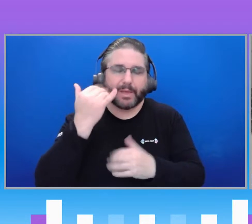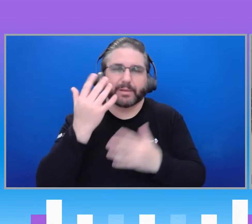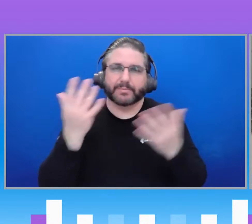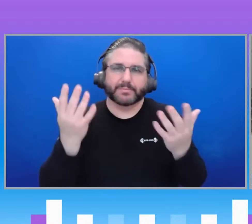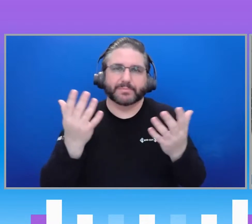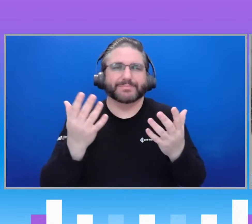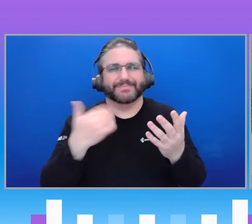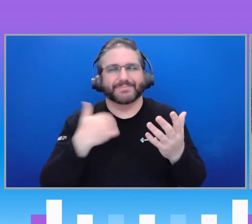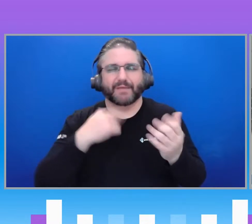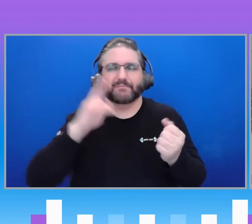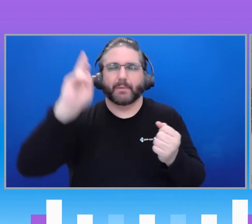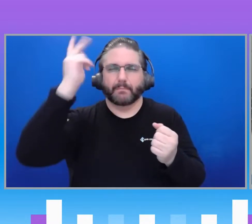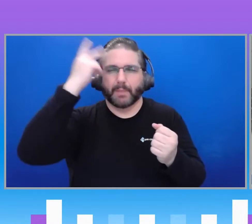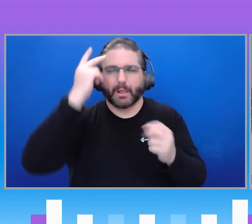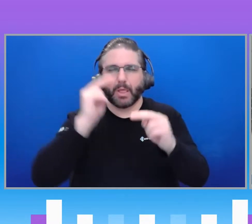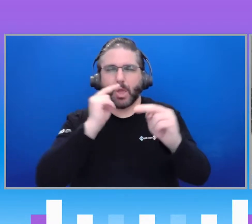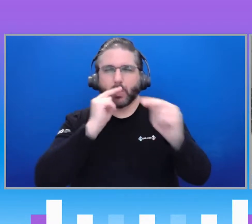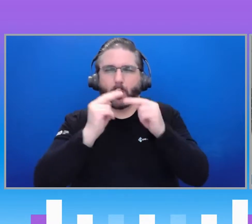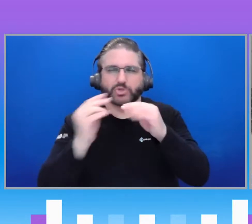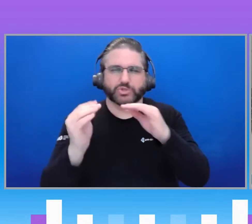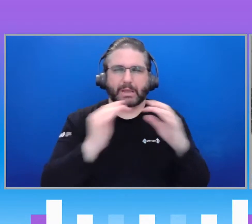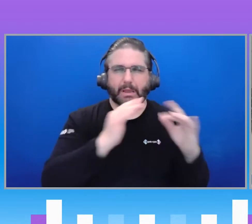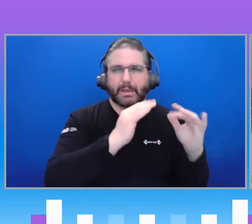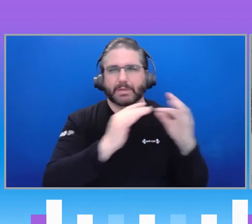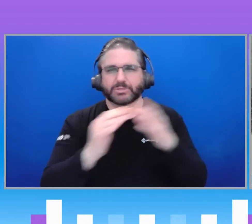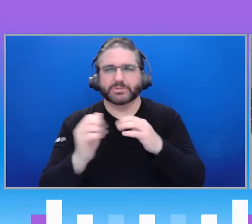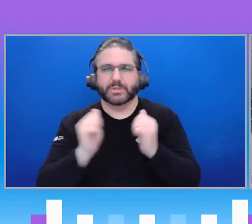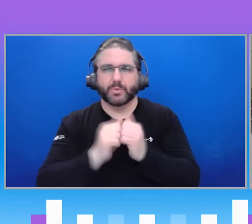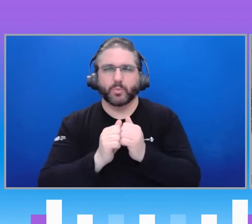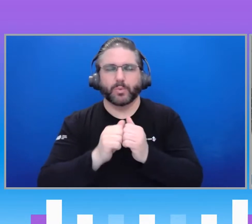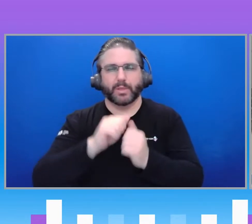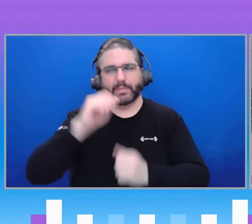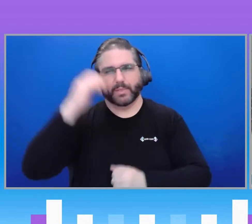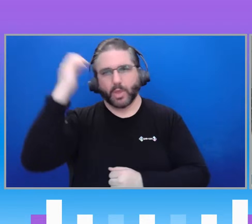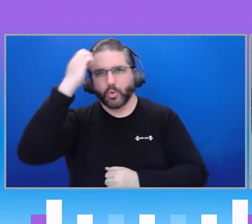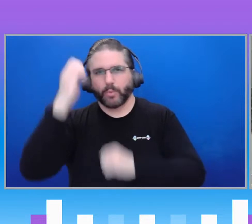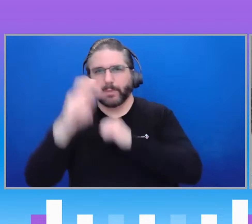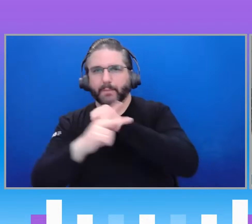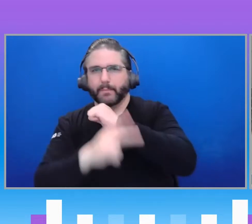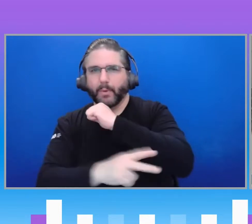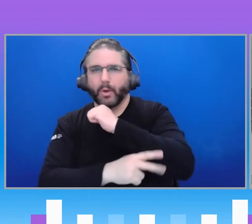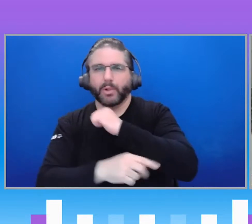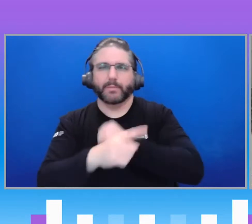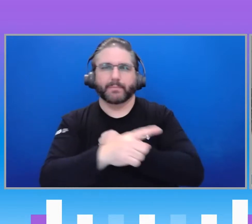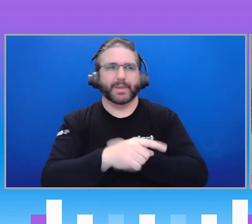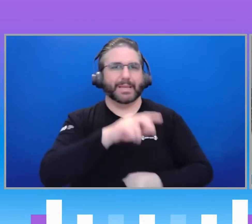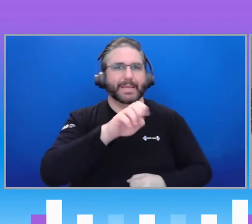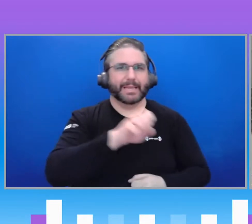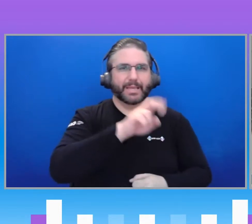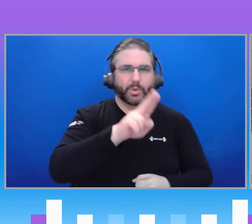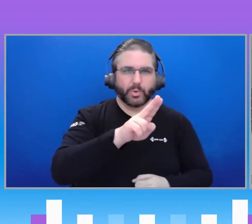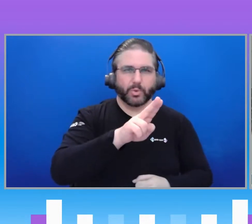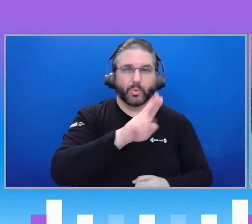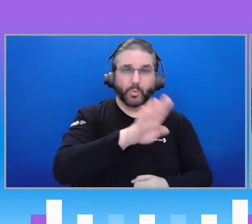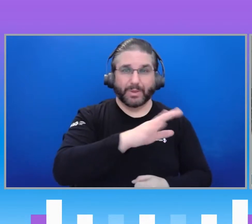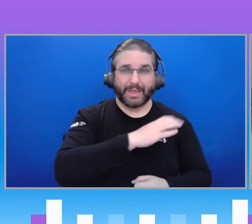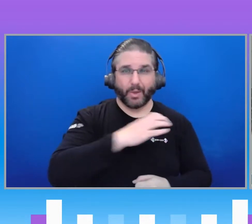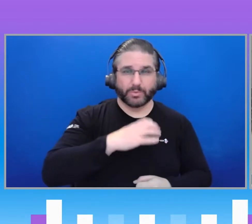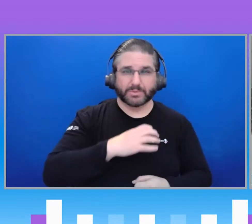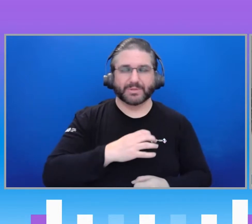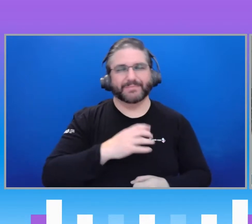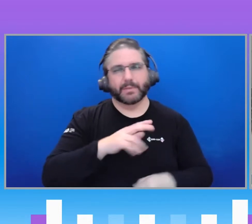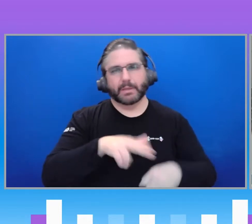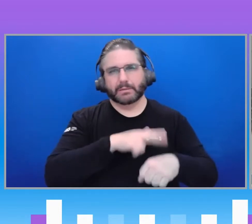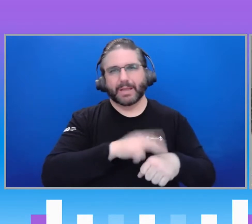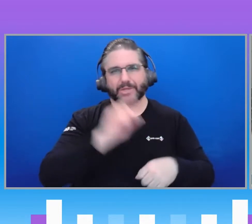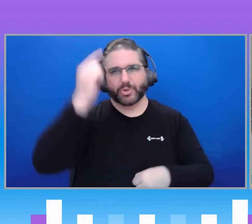political negotiations between the European Parliament and the Council of the EU, our national governments that, for example,